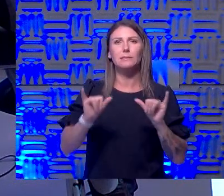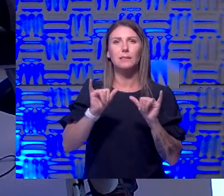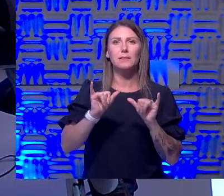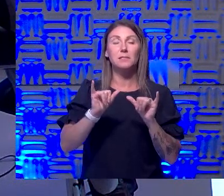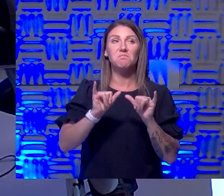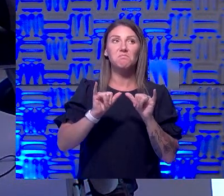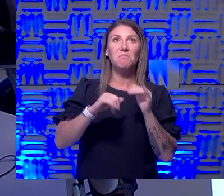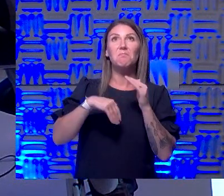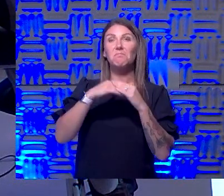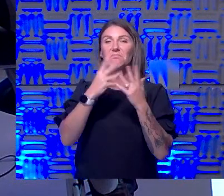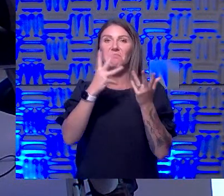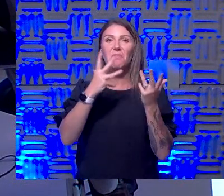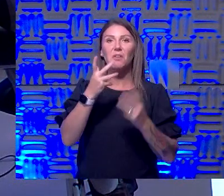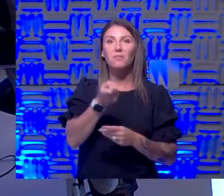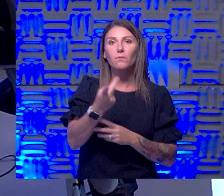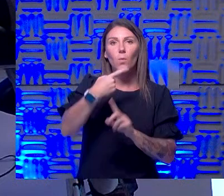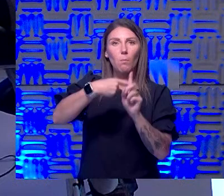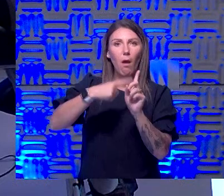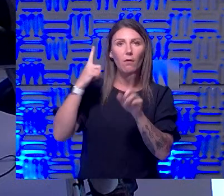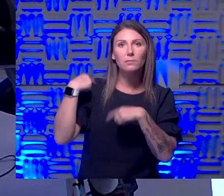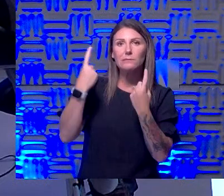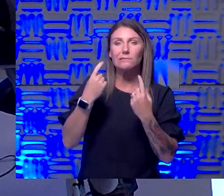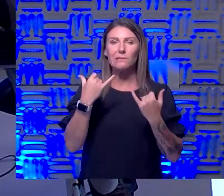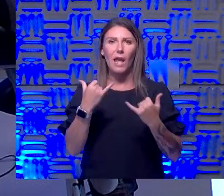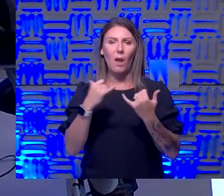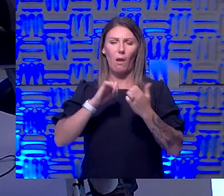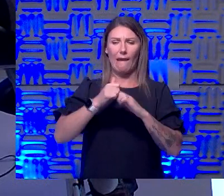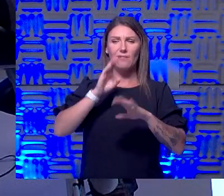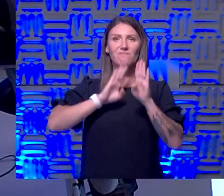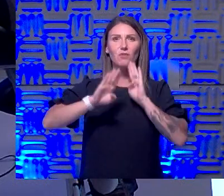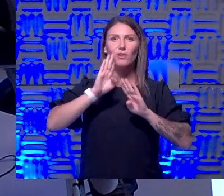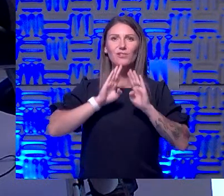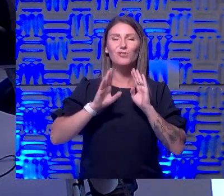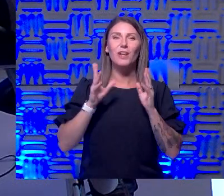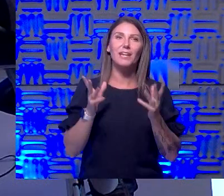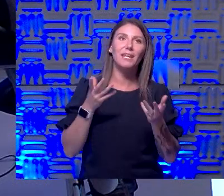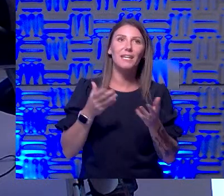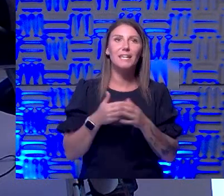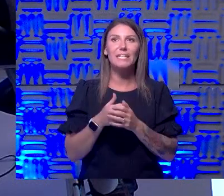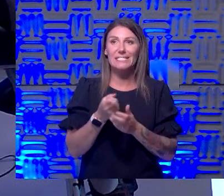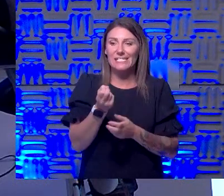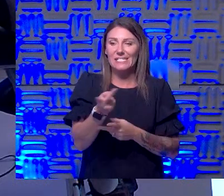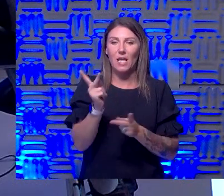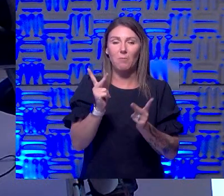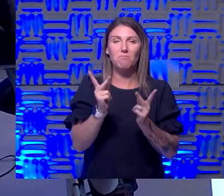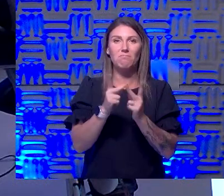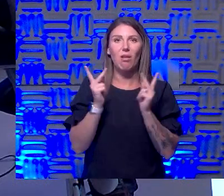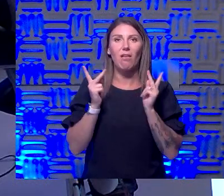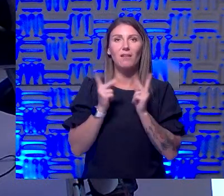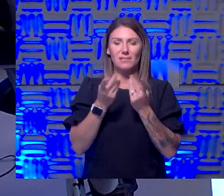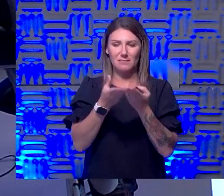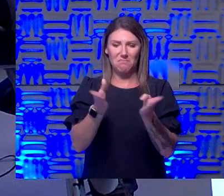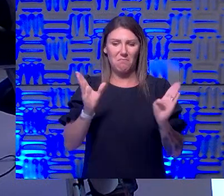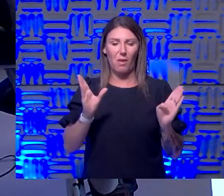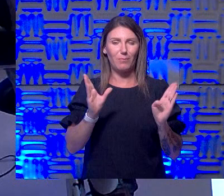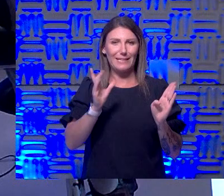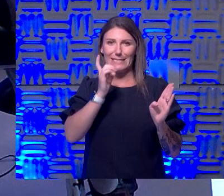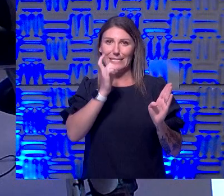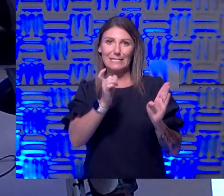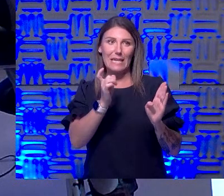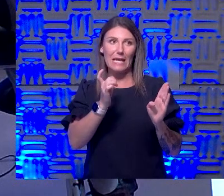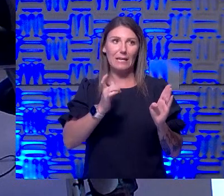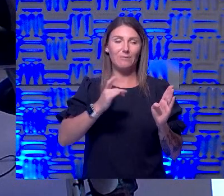couple months now. How frustrating is it that it's in some places the public doesn't seem to be taking it all